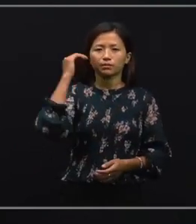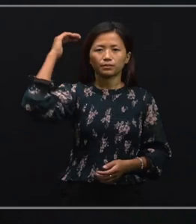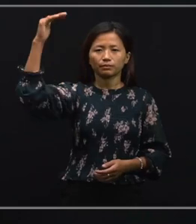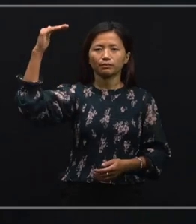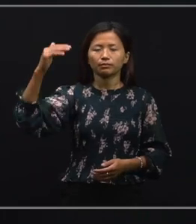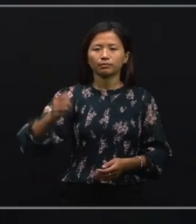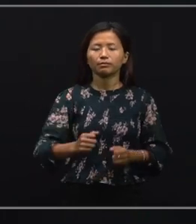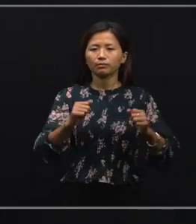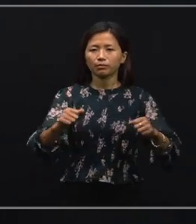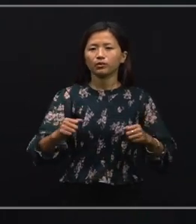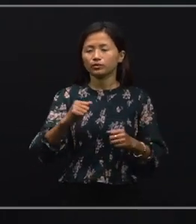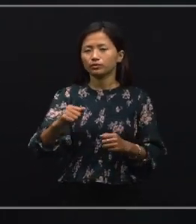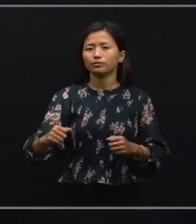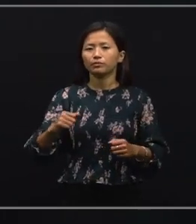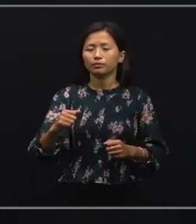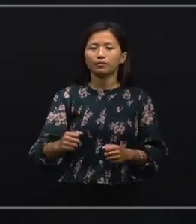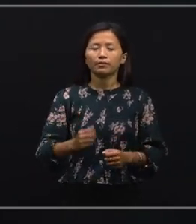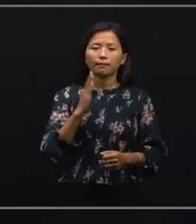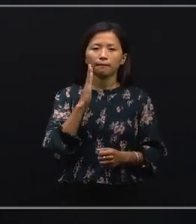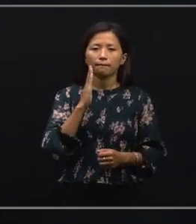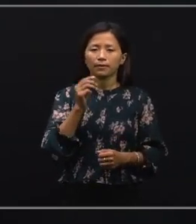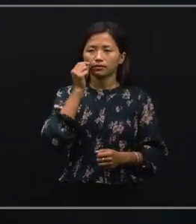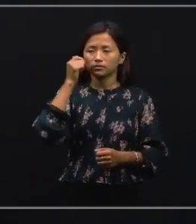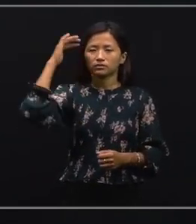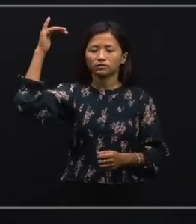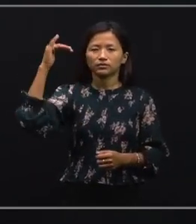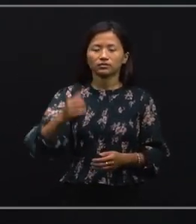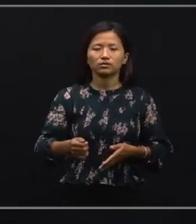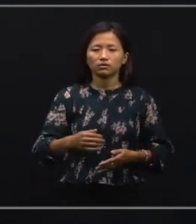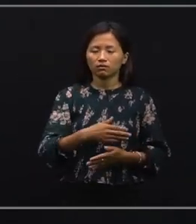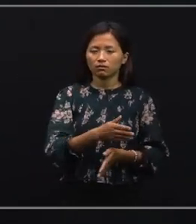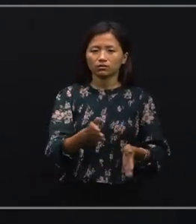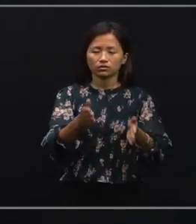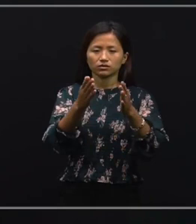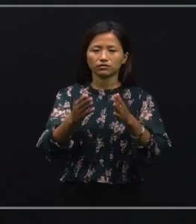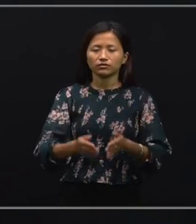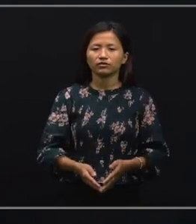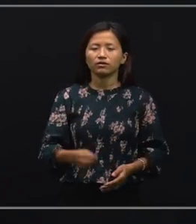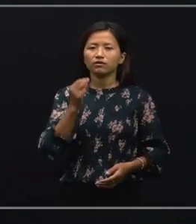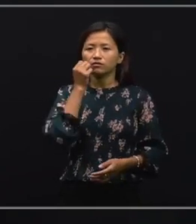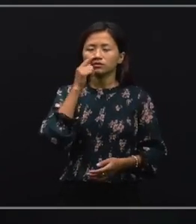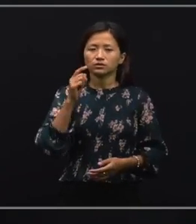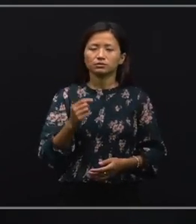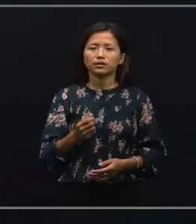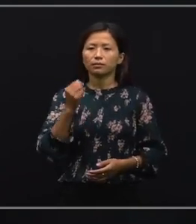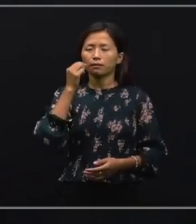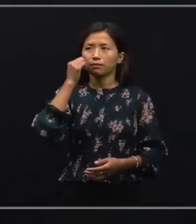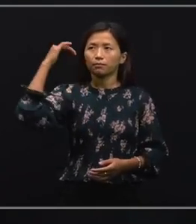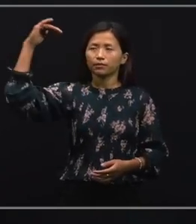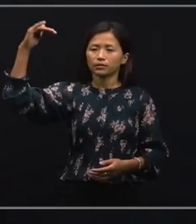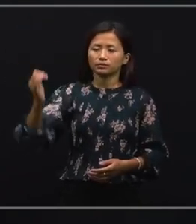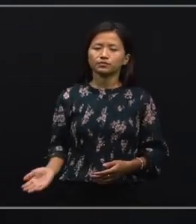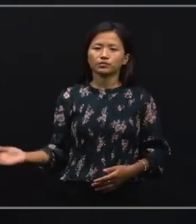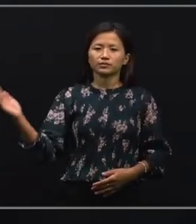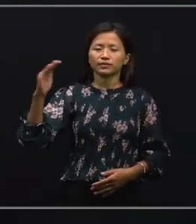boatman again and again, because it is very necessary for him to cross the lake before the father's man comes.